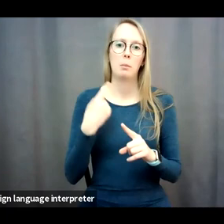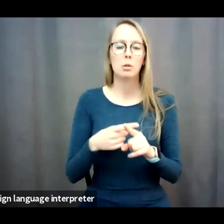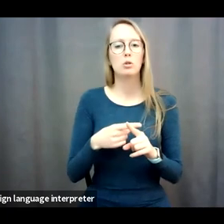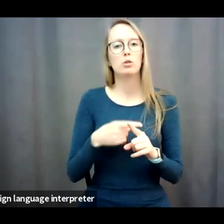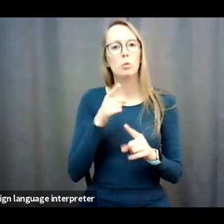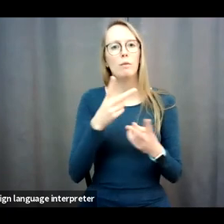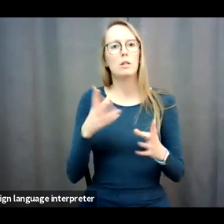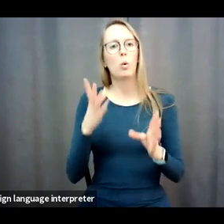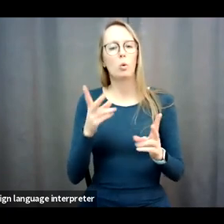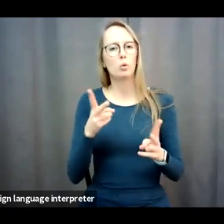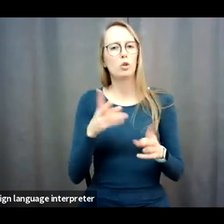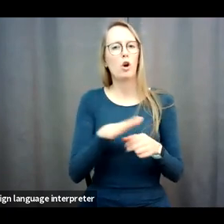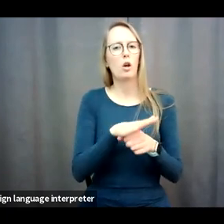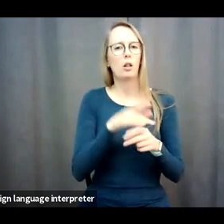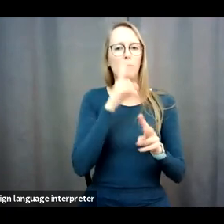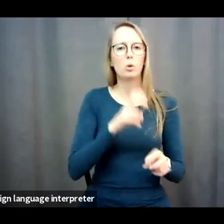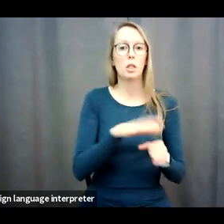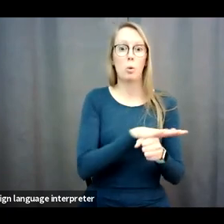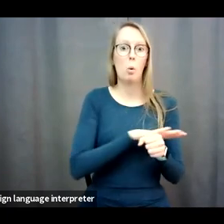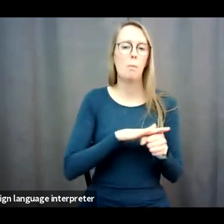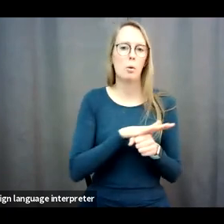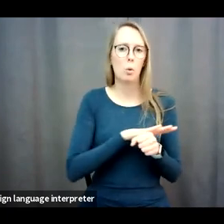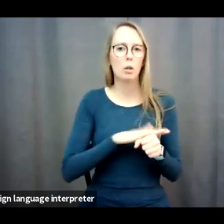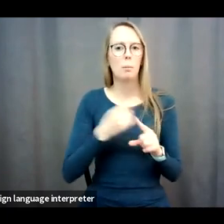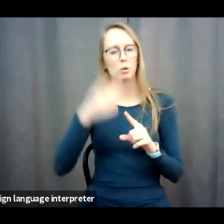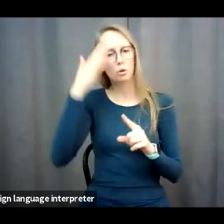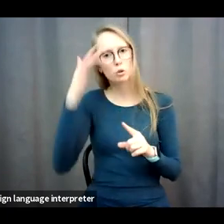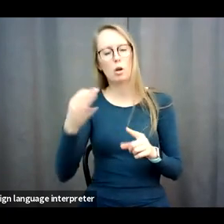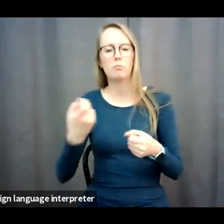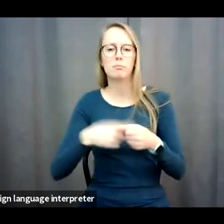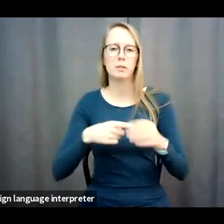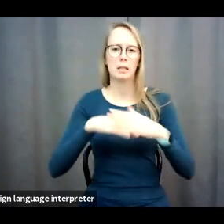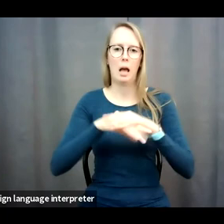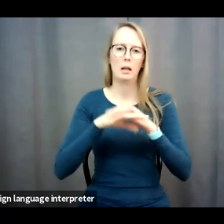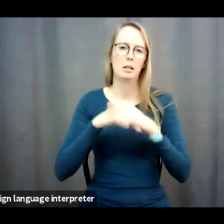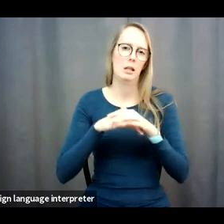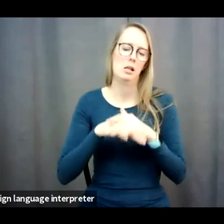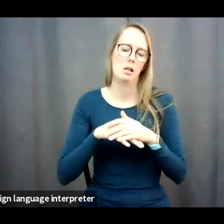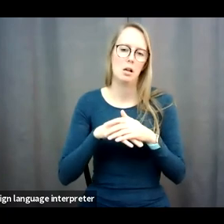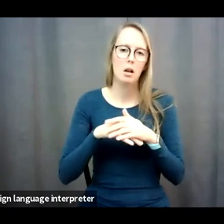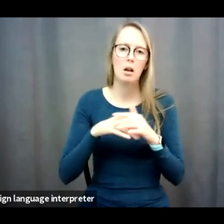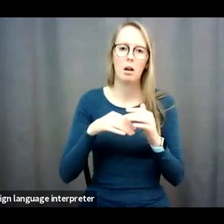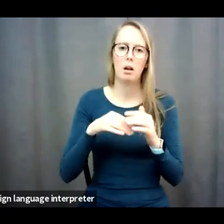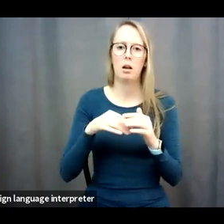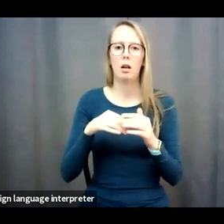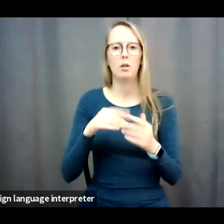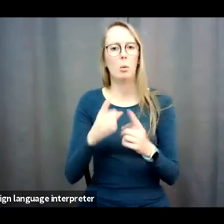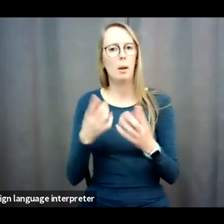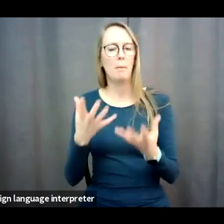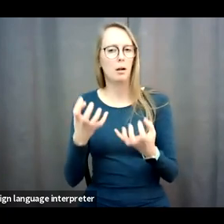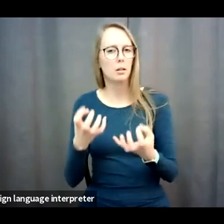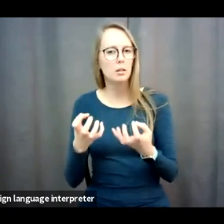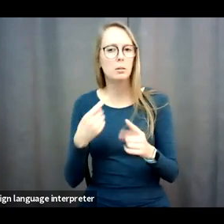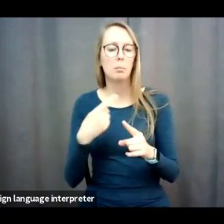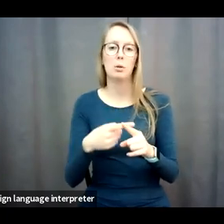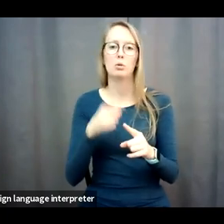research on a top and knowledge on tactical language, making it practical, and then sharing